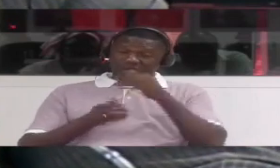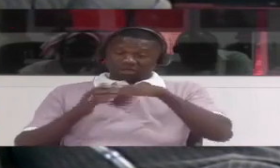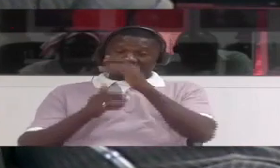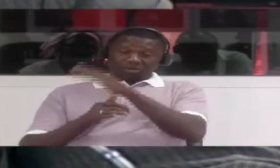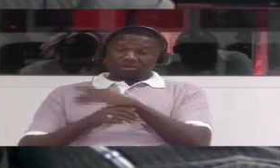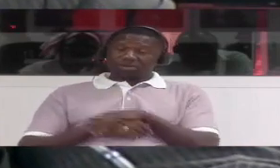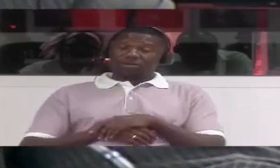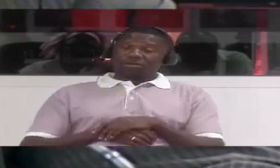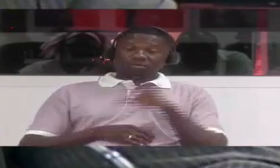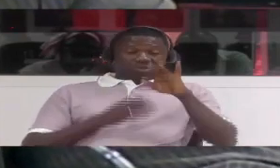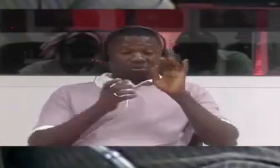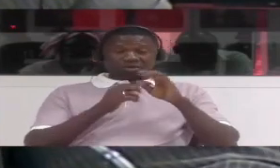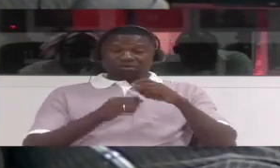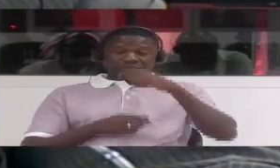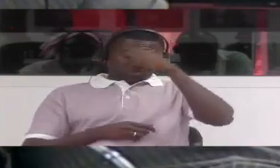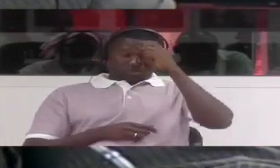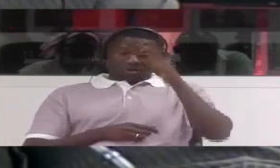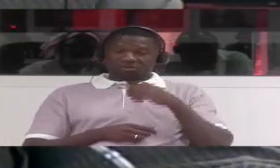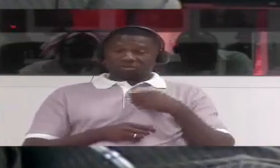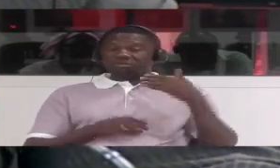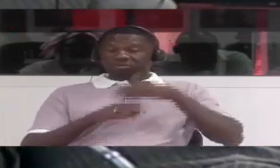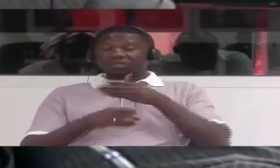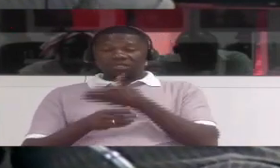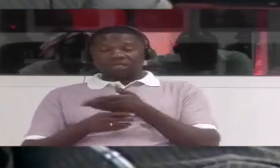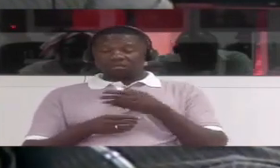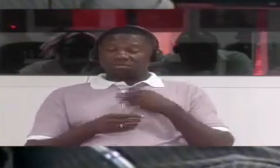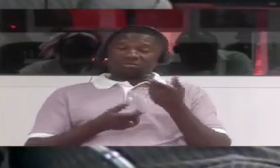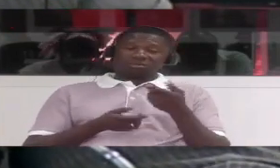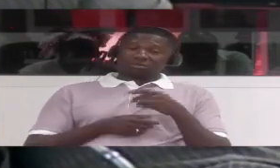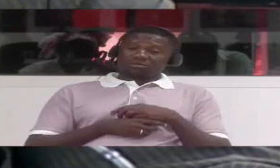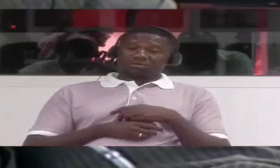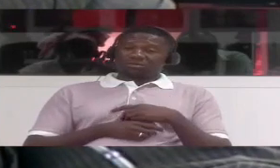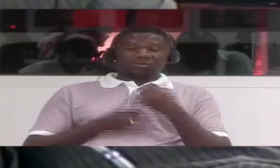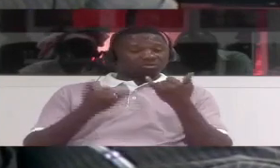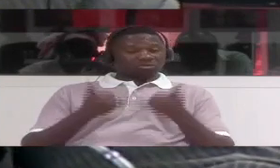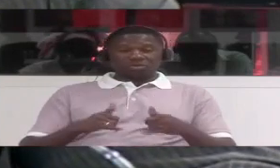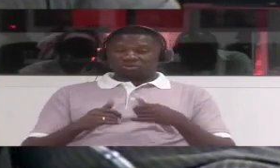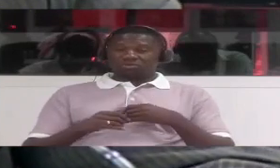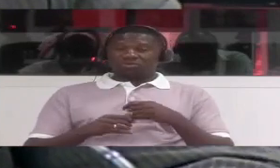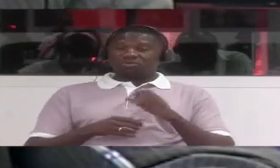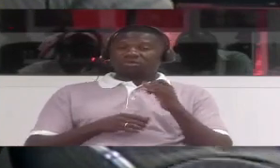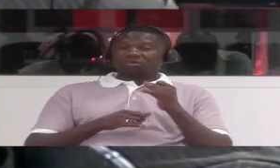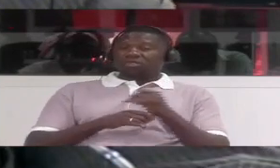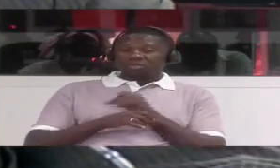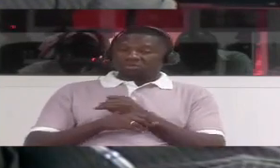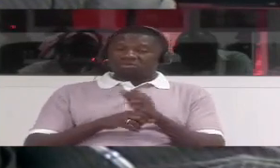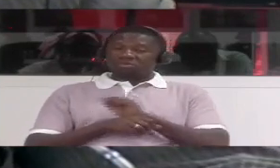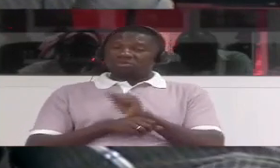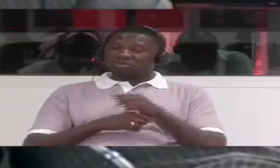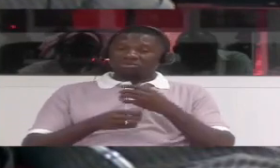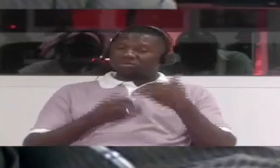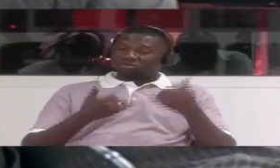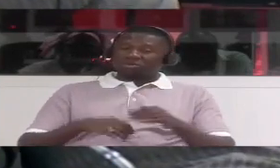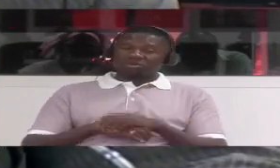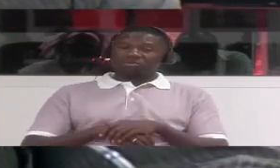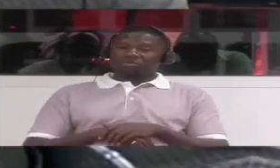to work there. So that my suffering just continued. I lost income, self-dignity. I mean, I was very well known all around, admired all over the